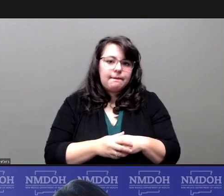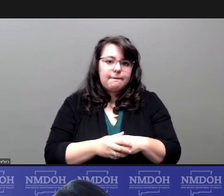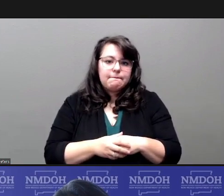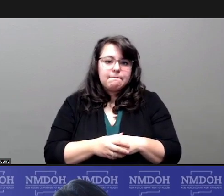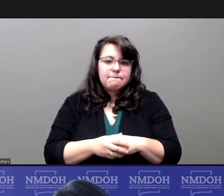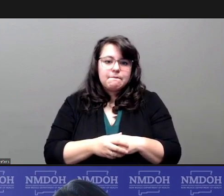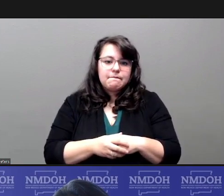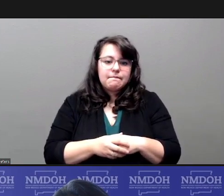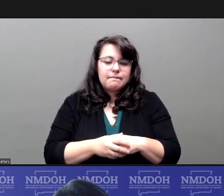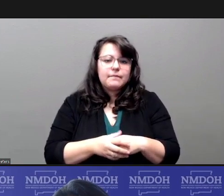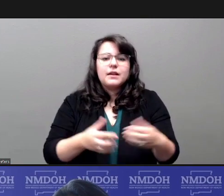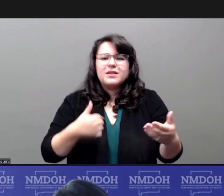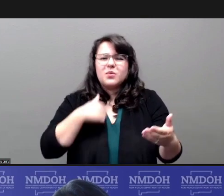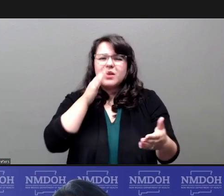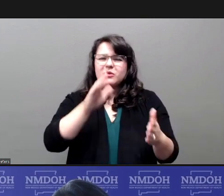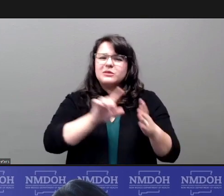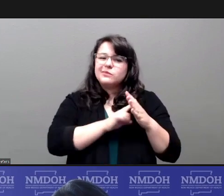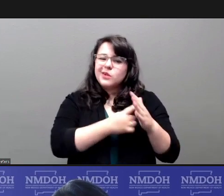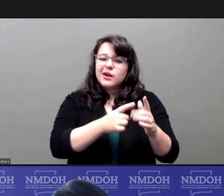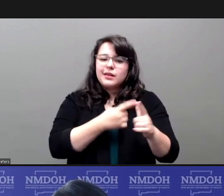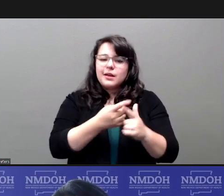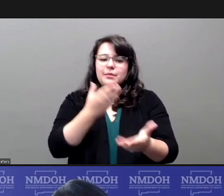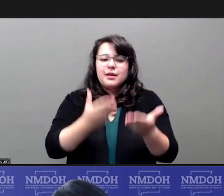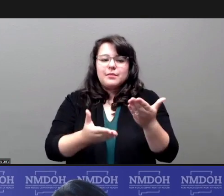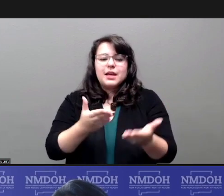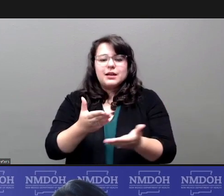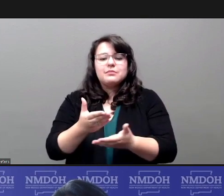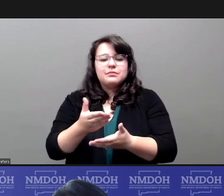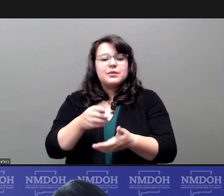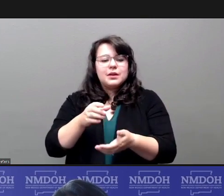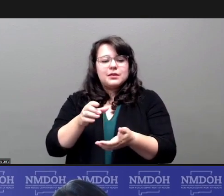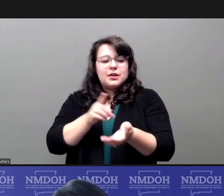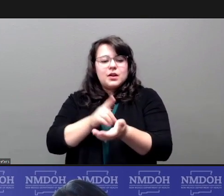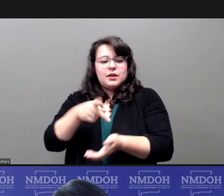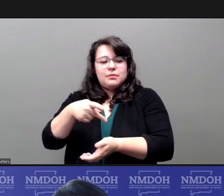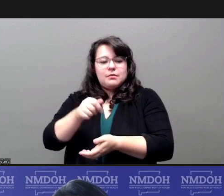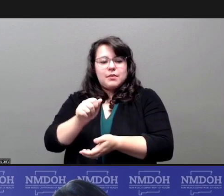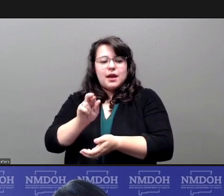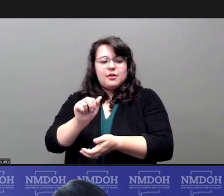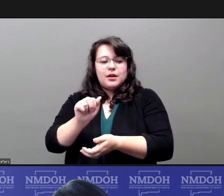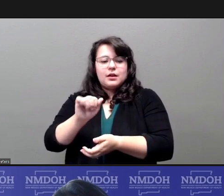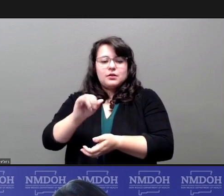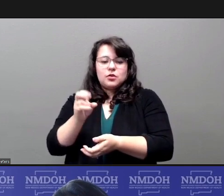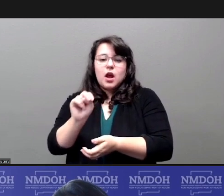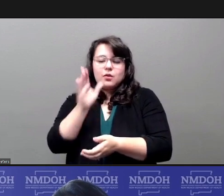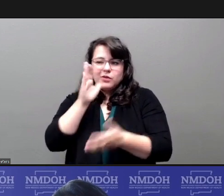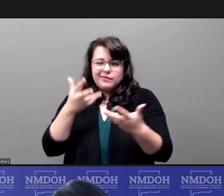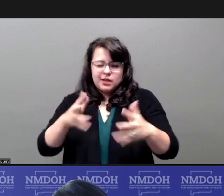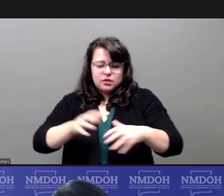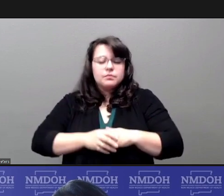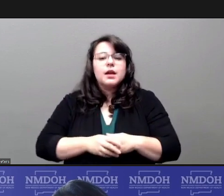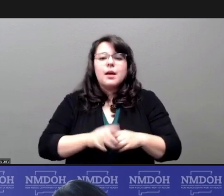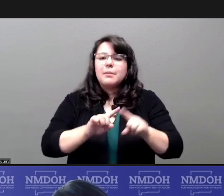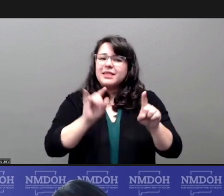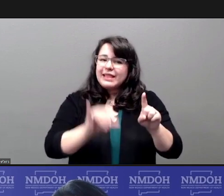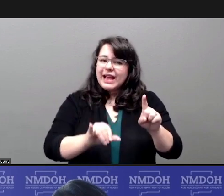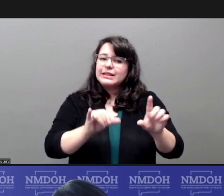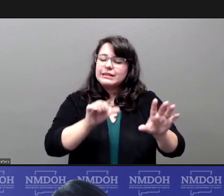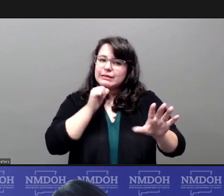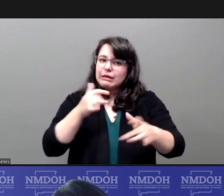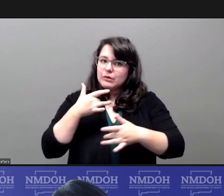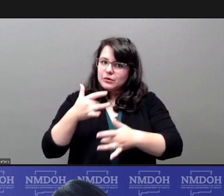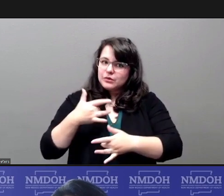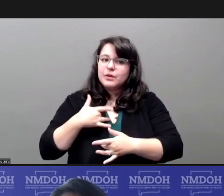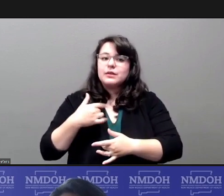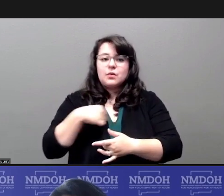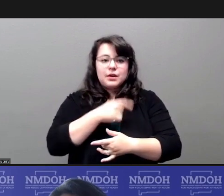I'll start, then Dr. Perron can finish, but I think it is unusual. I mean, we're seeing RSV 2 months